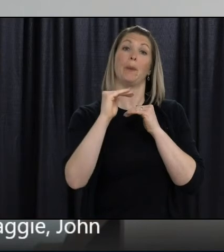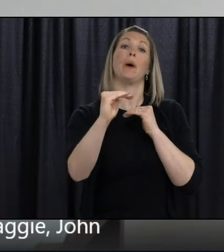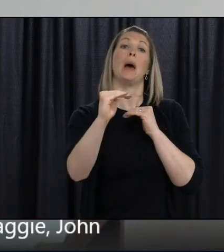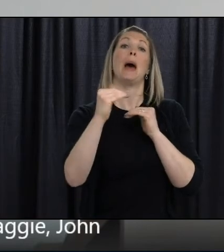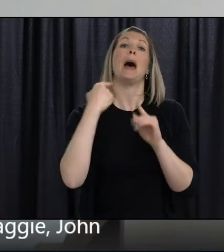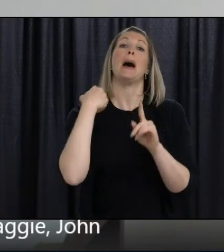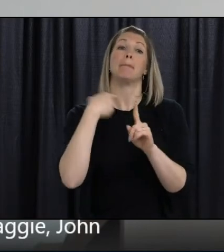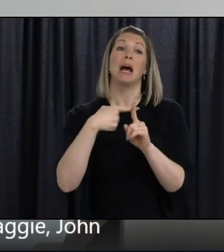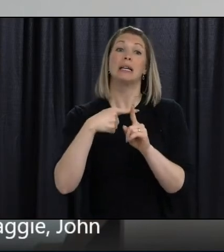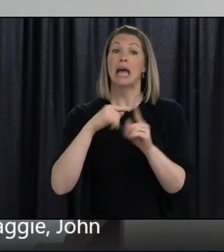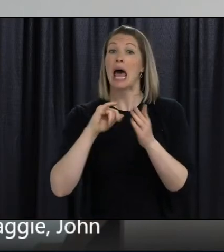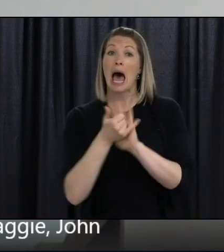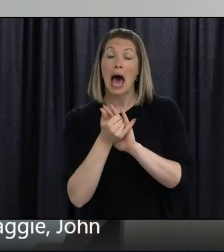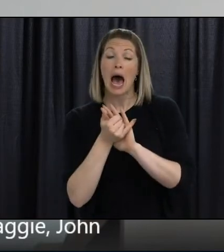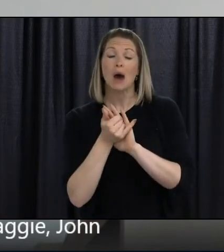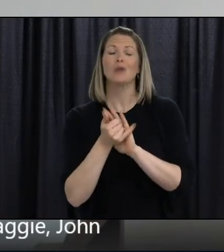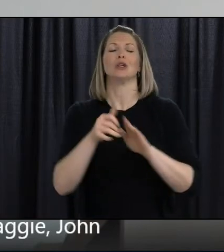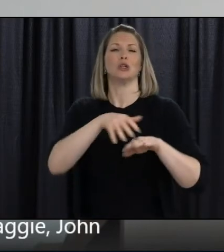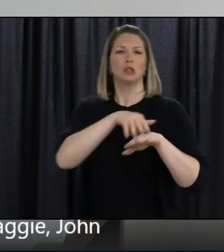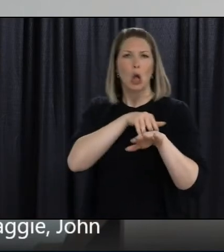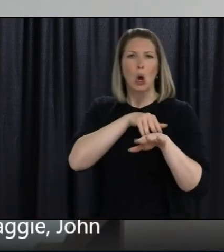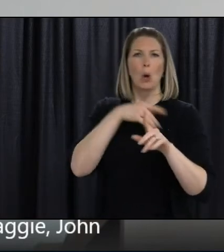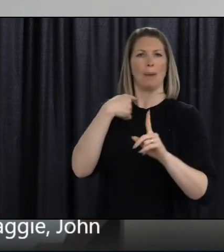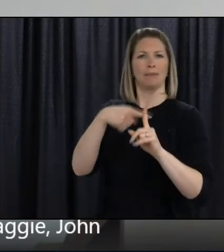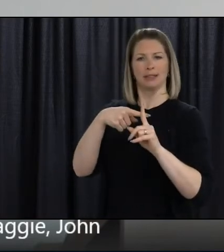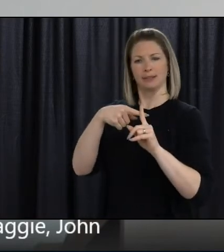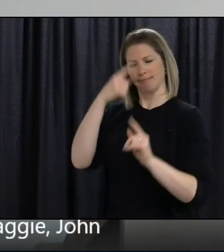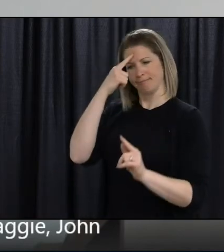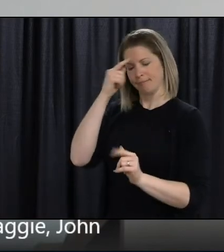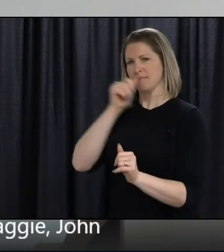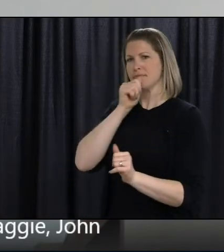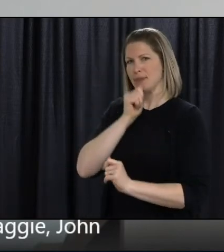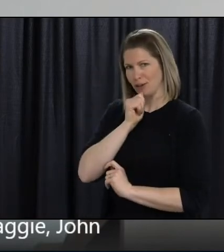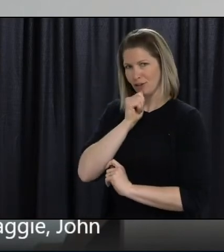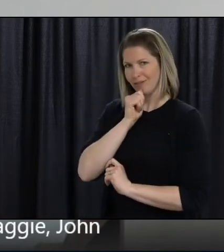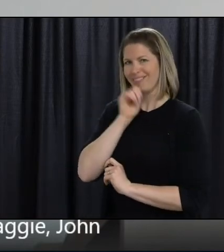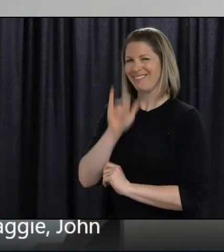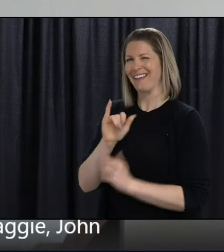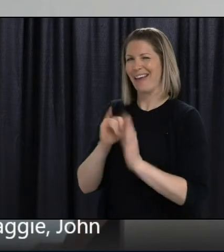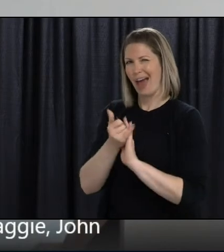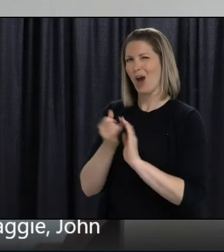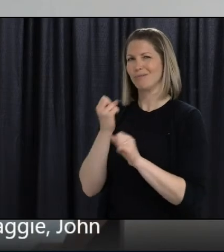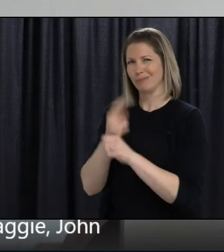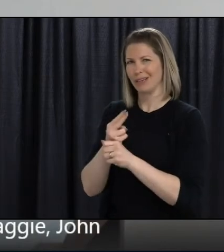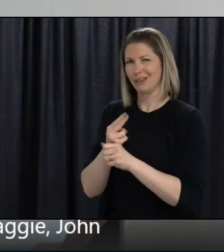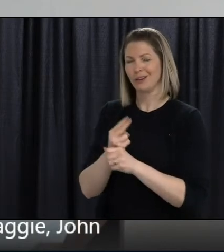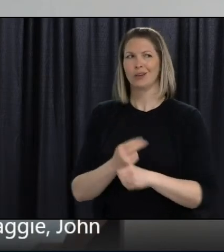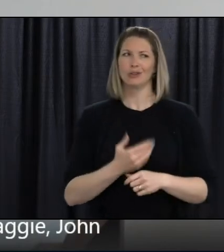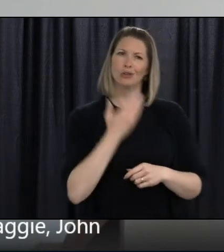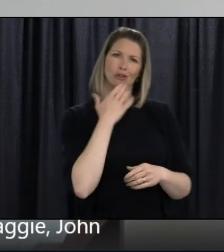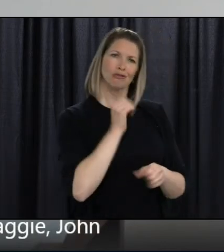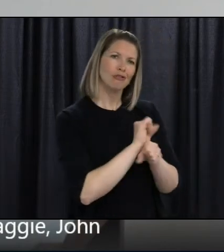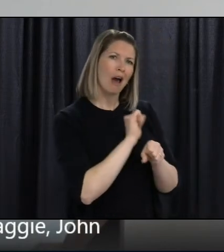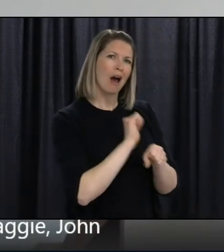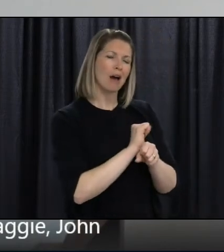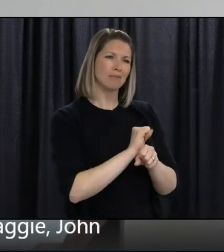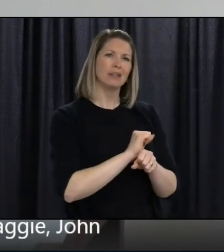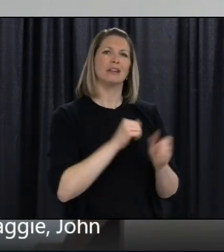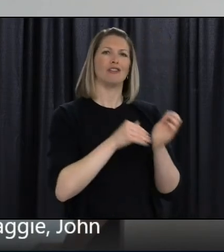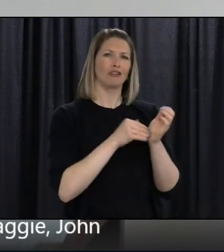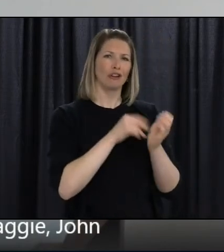her team, for their leadership that's taken us through these 75 days, and longer for Dr. Fitzgerald, because I know she didn't just start